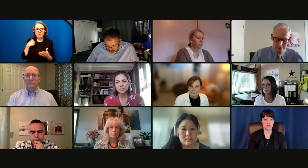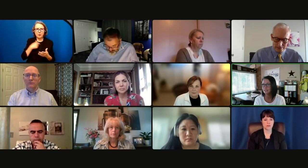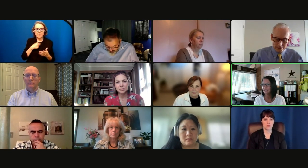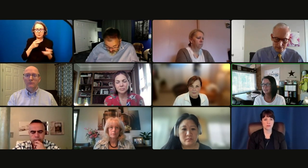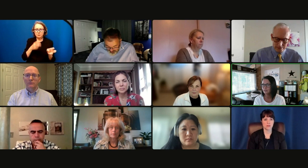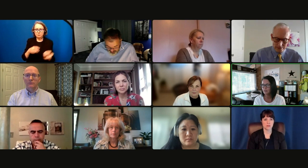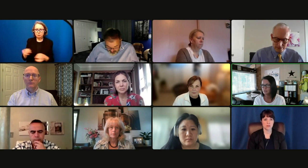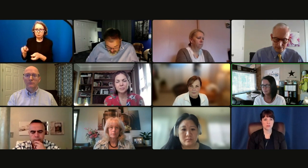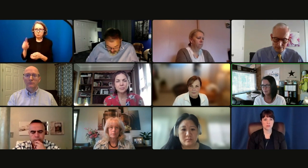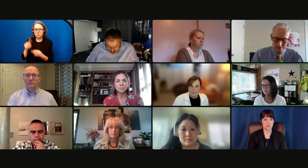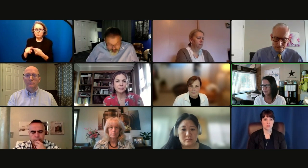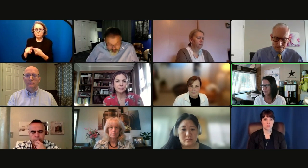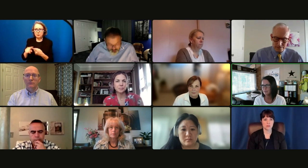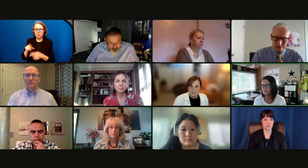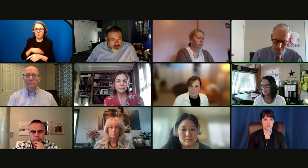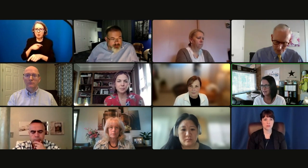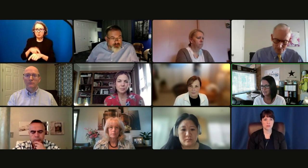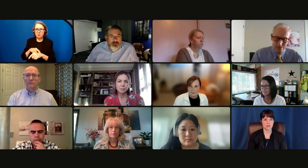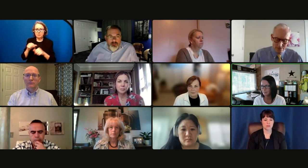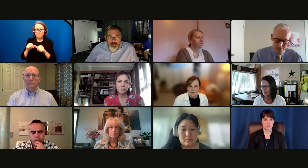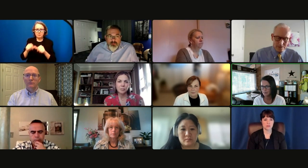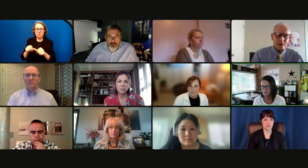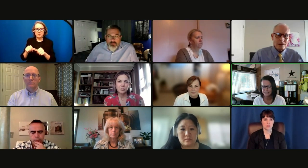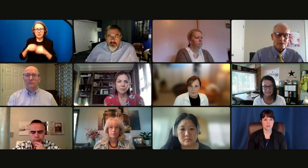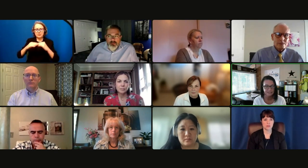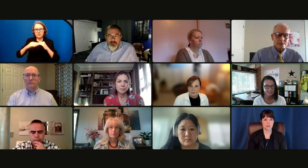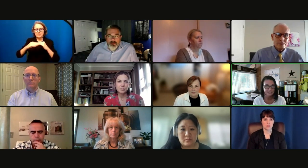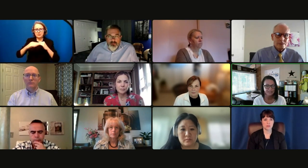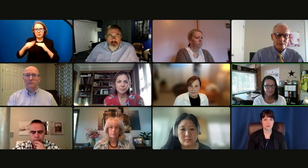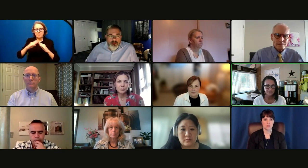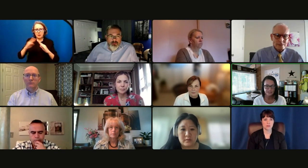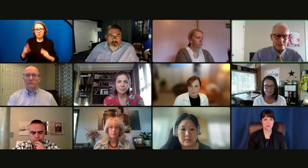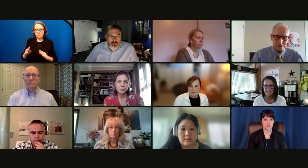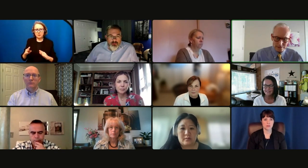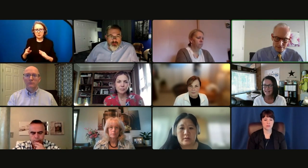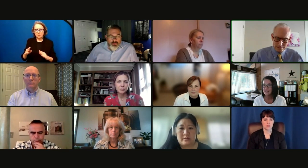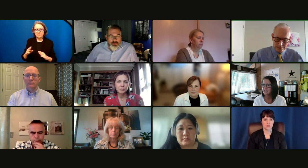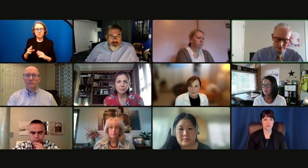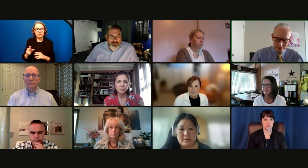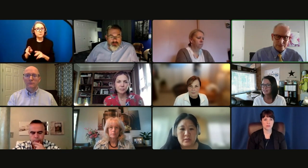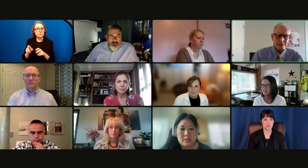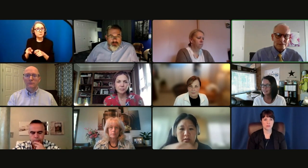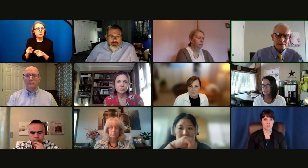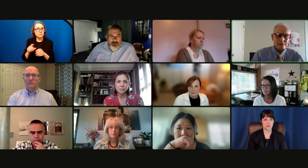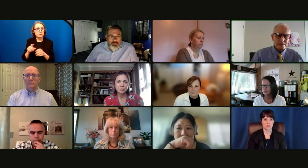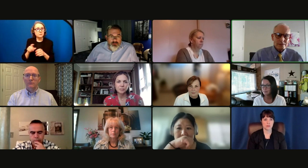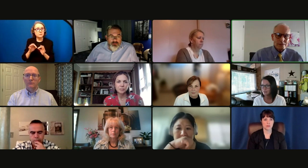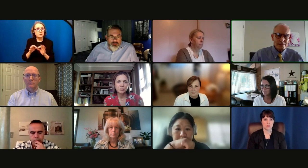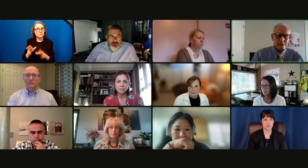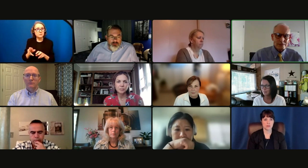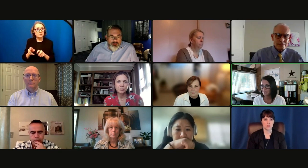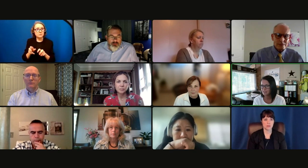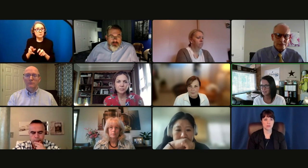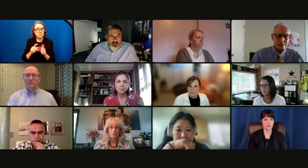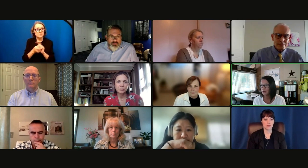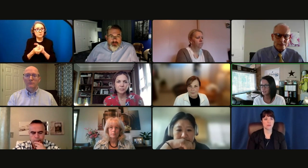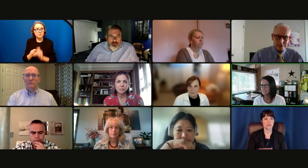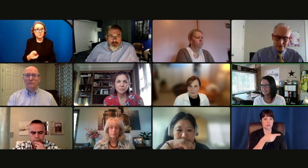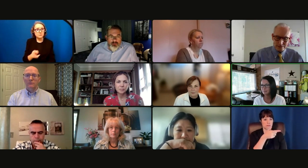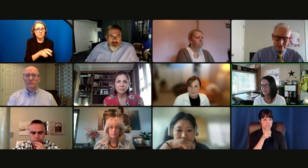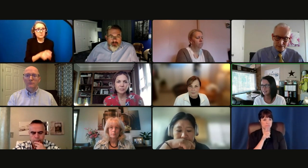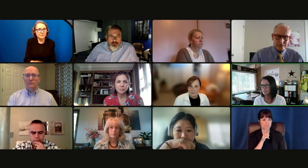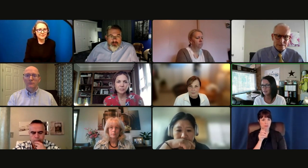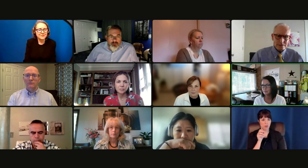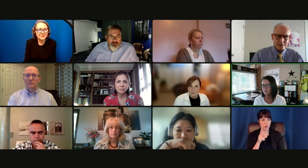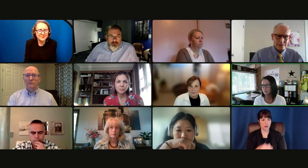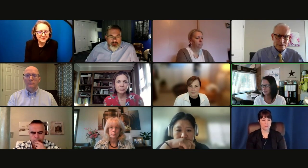into long-term permanent stable housing. Mm-hmm. Alongside that, I don't have exact numbers. I apologize for Arches Inn,